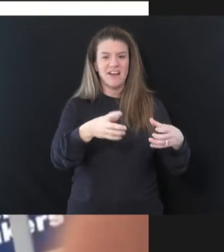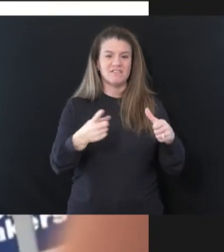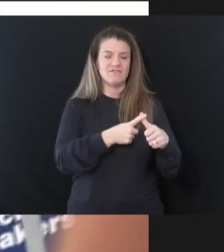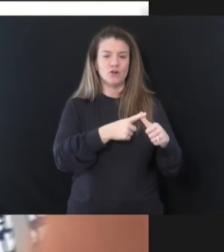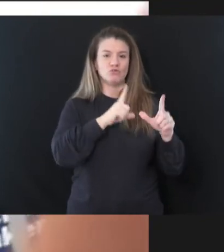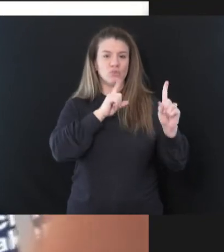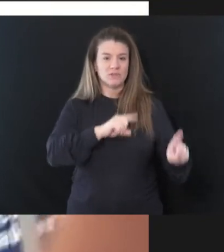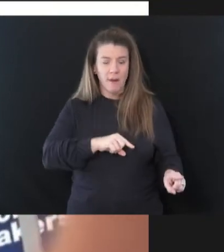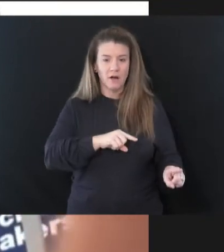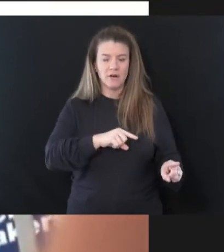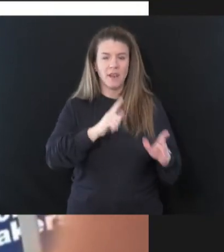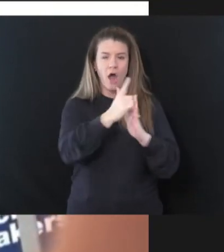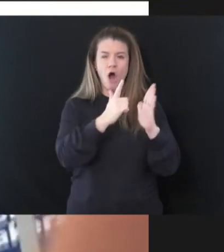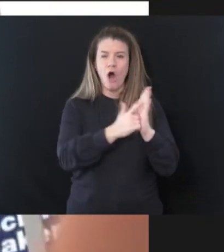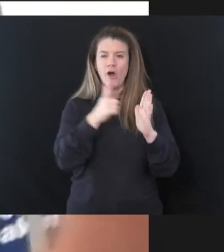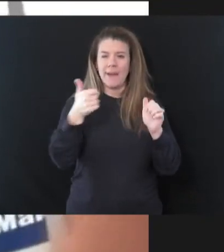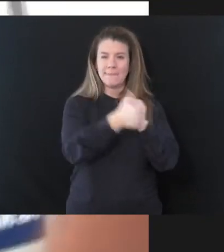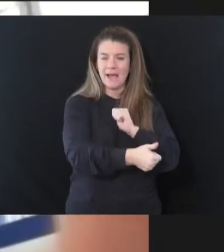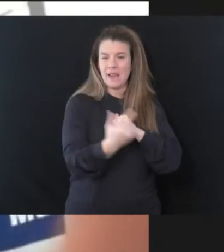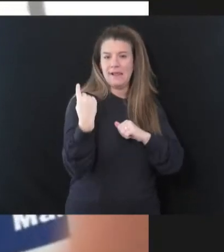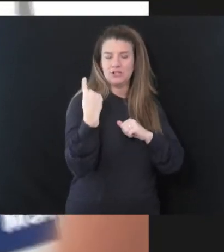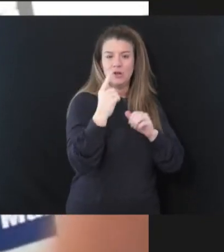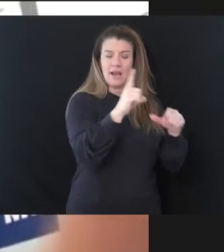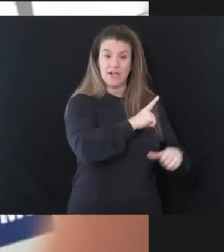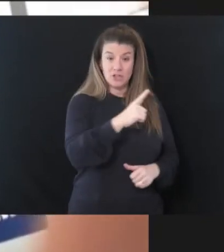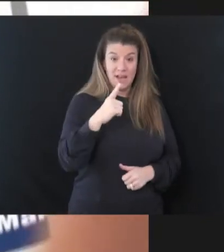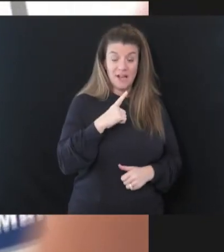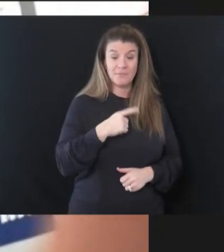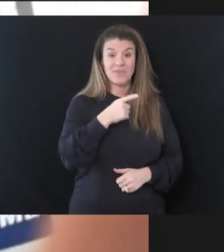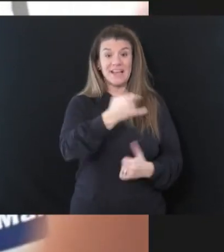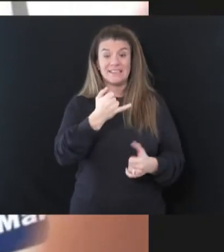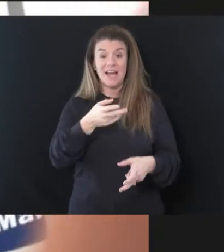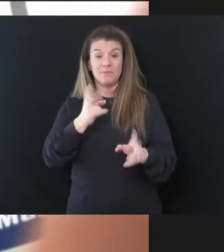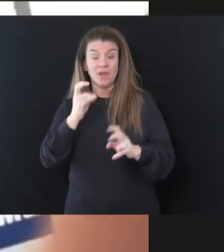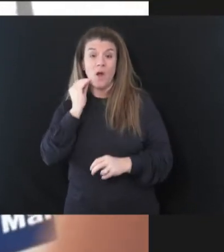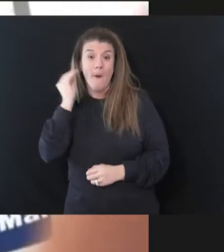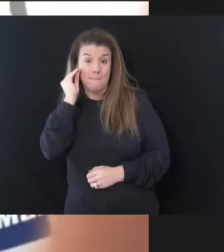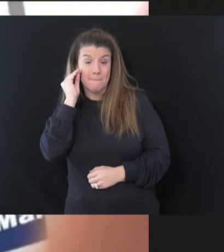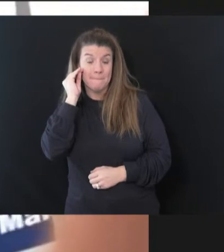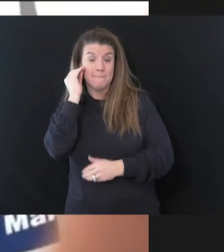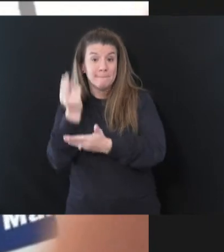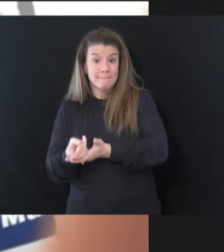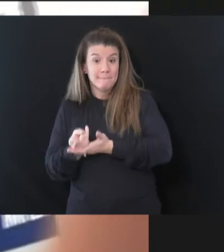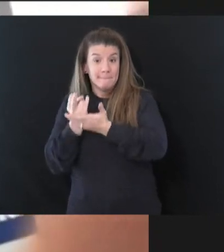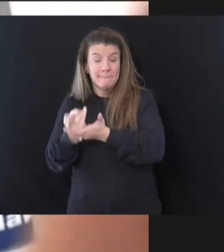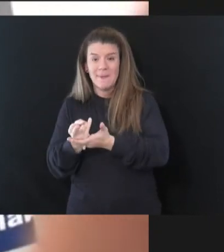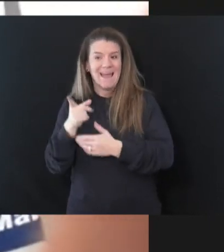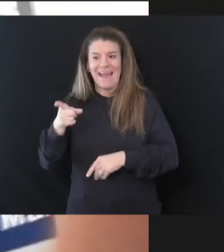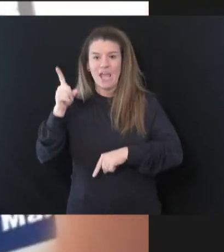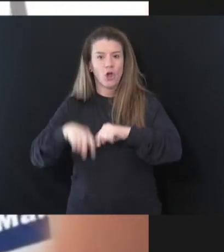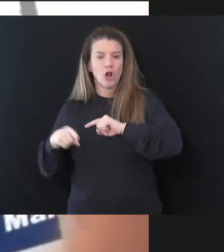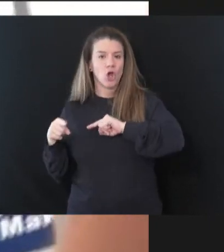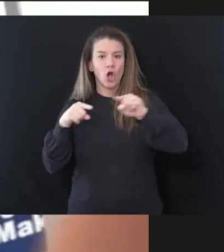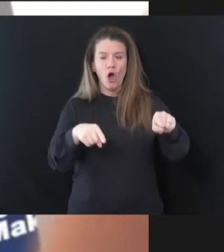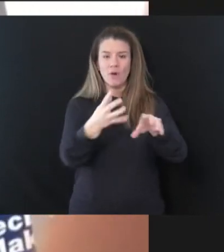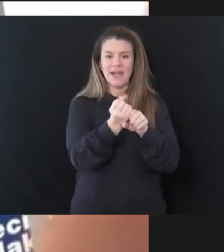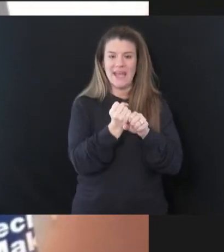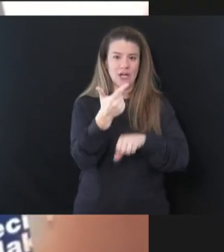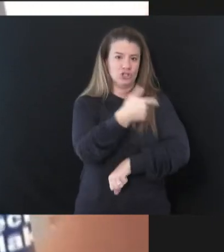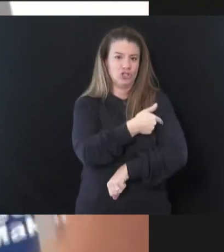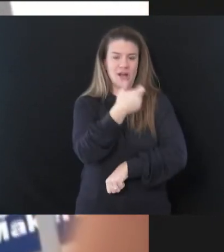law that got passed last year in the legislature. Jim was homebound, bedridden, and he couldn't get out to get any shots at